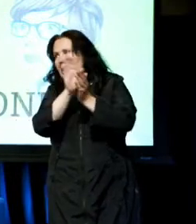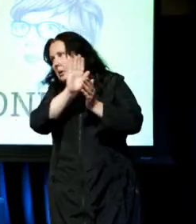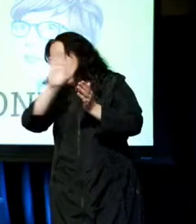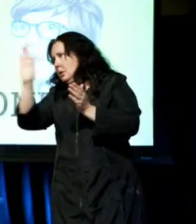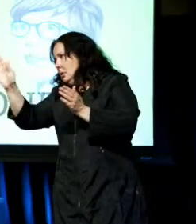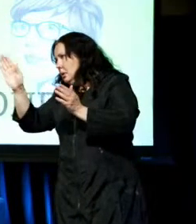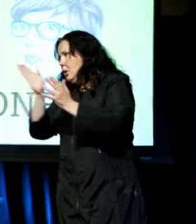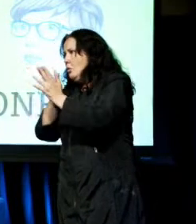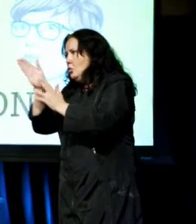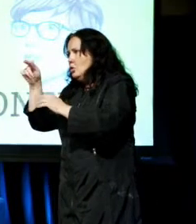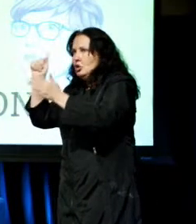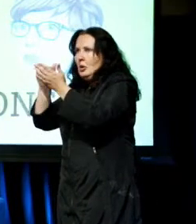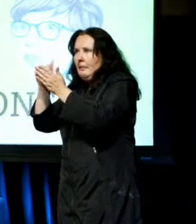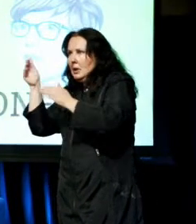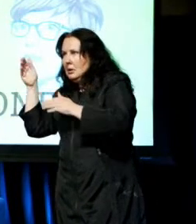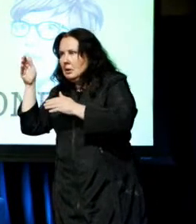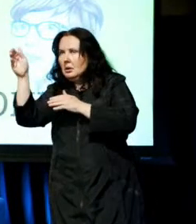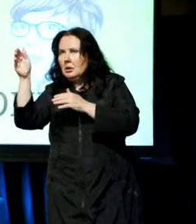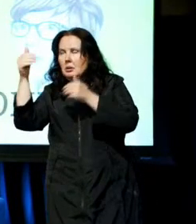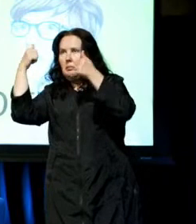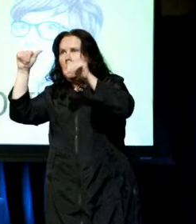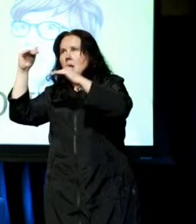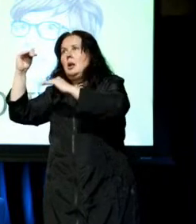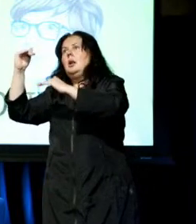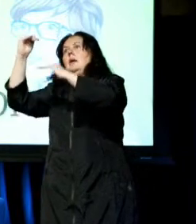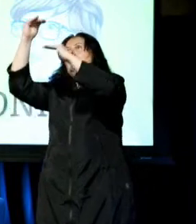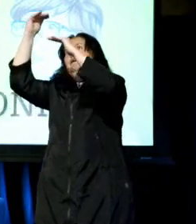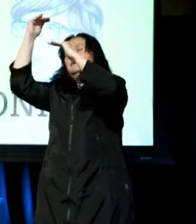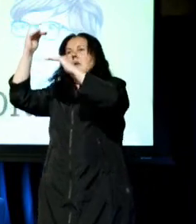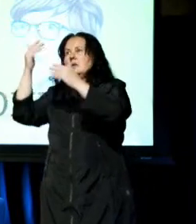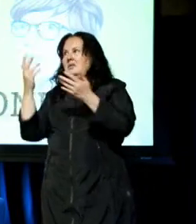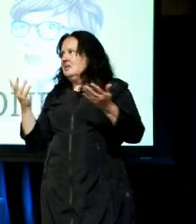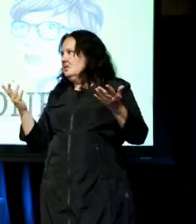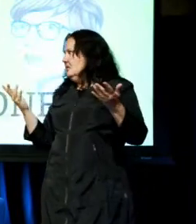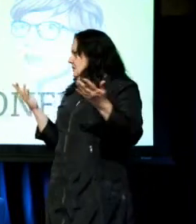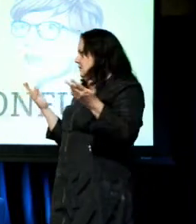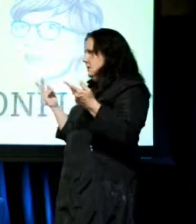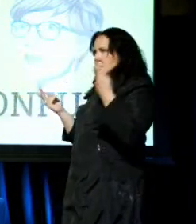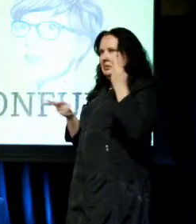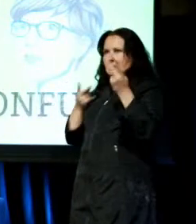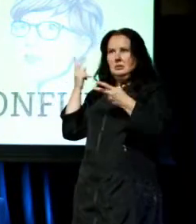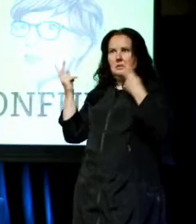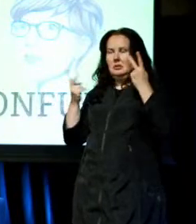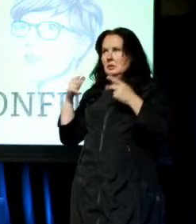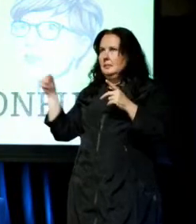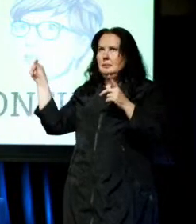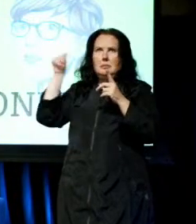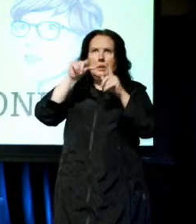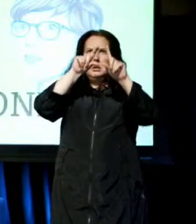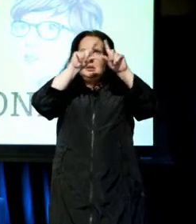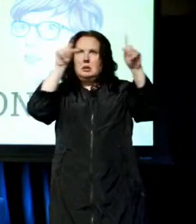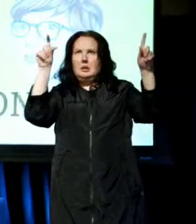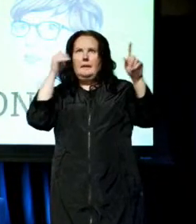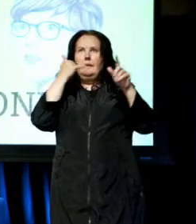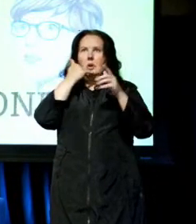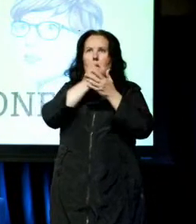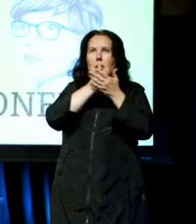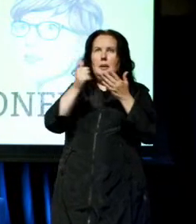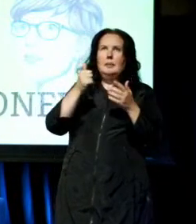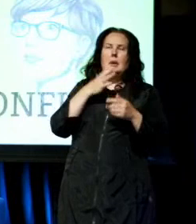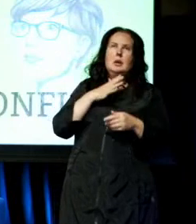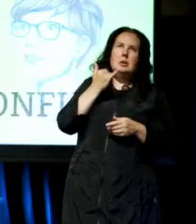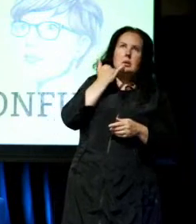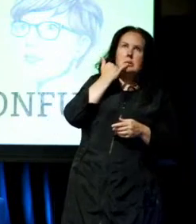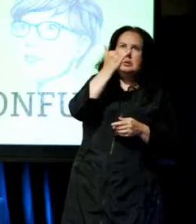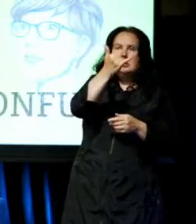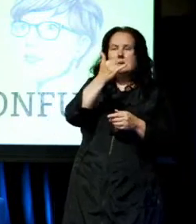shop and you'll find the lifts. And I couldn't find them. So I came back to the sign where there was a phone number that you could call if